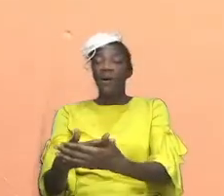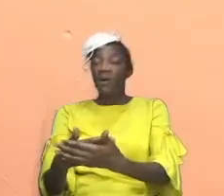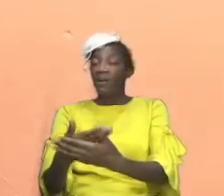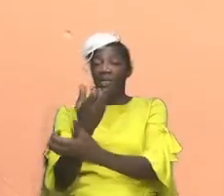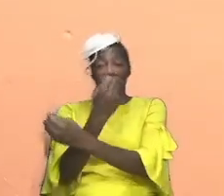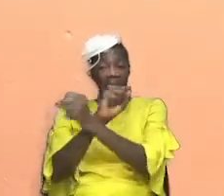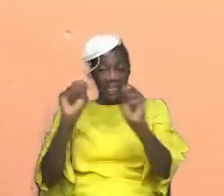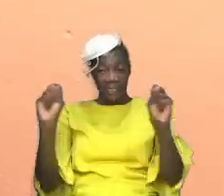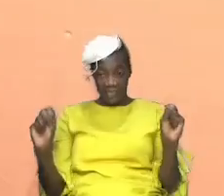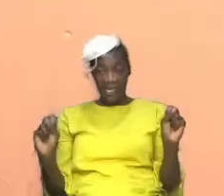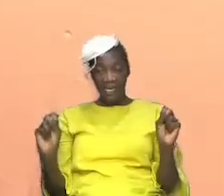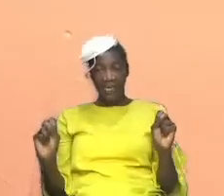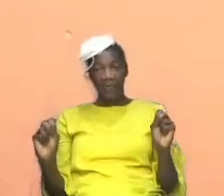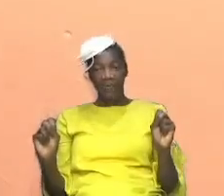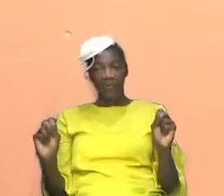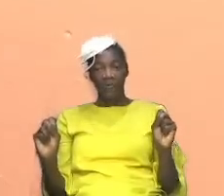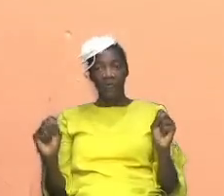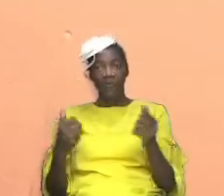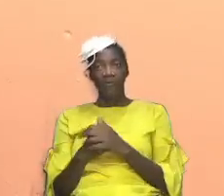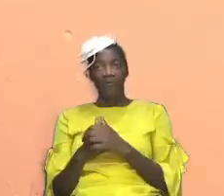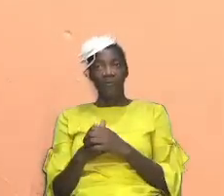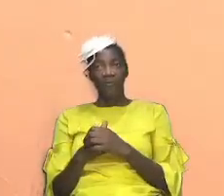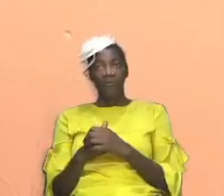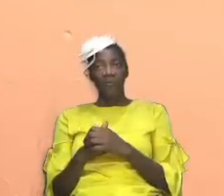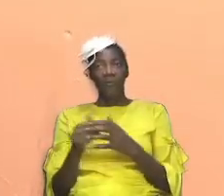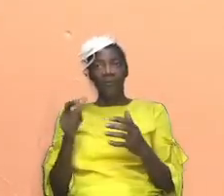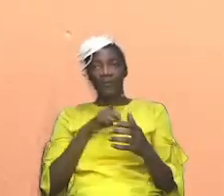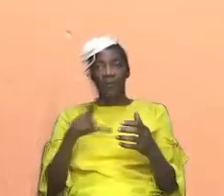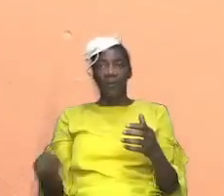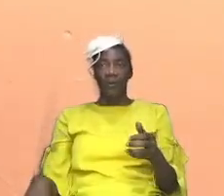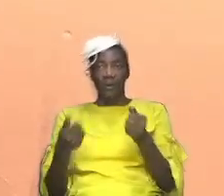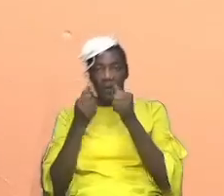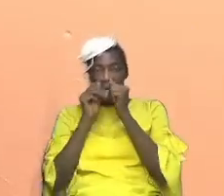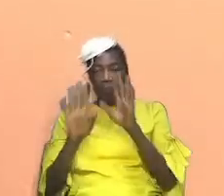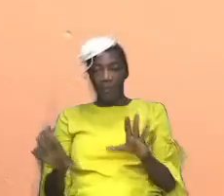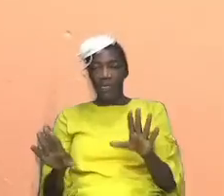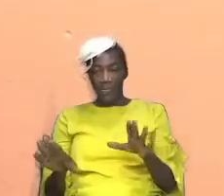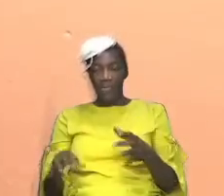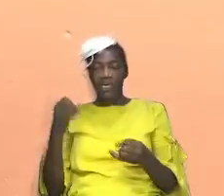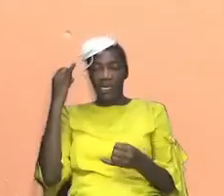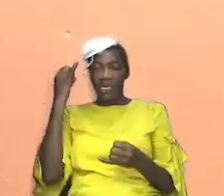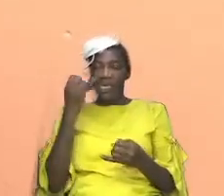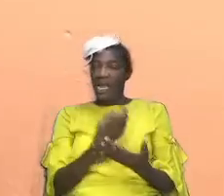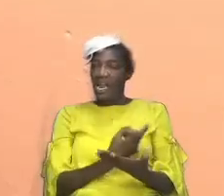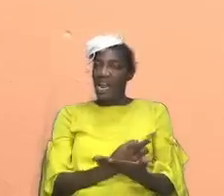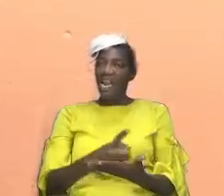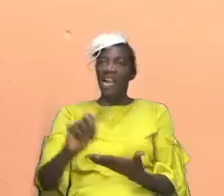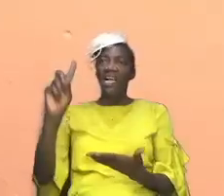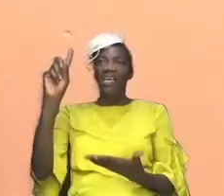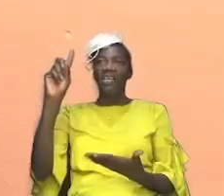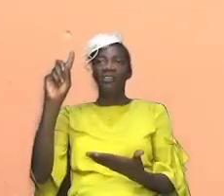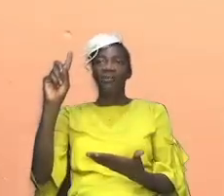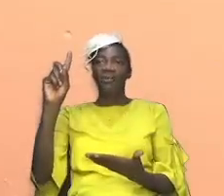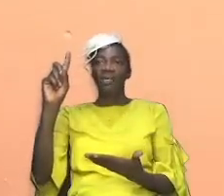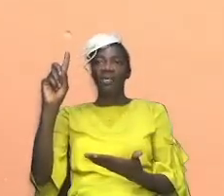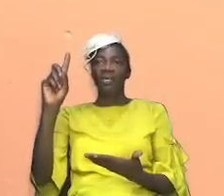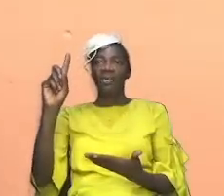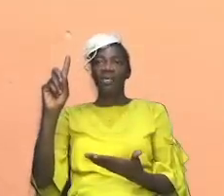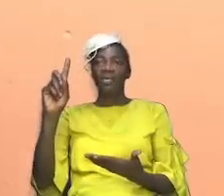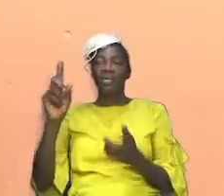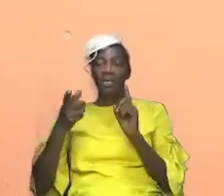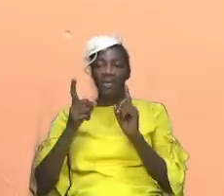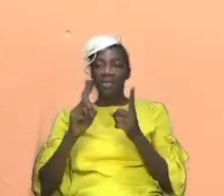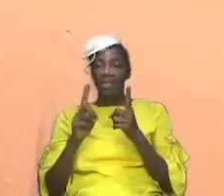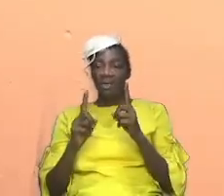saved. And so the Lord bless you. When we sat last week, we had outlined that